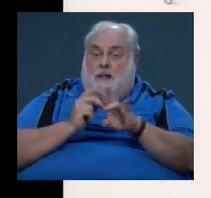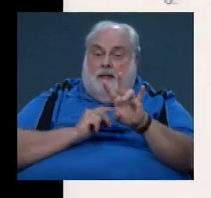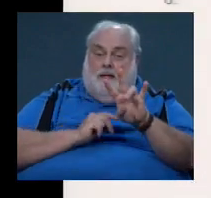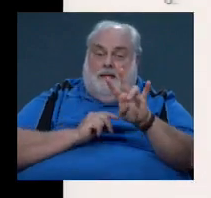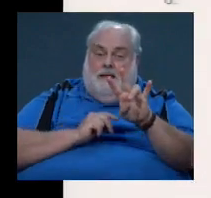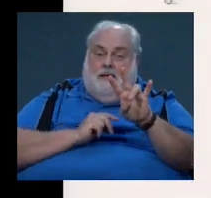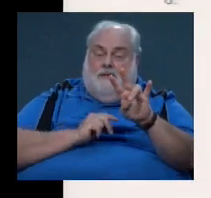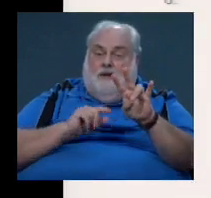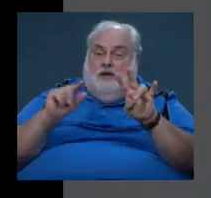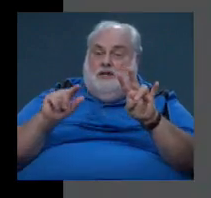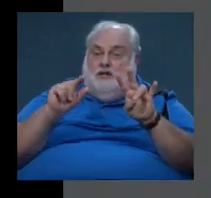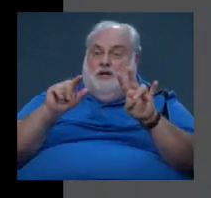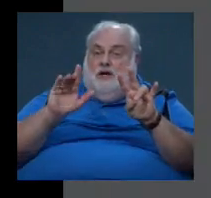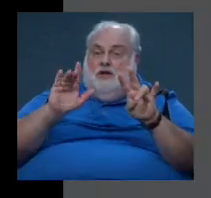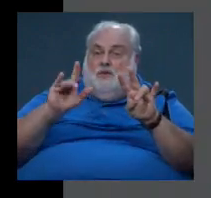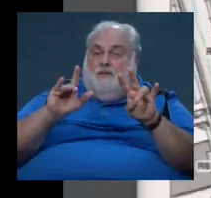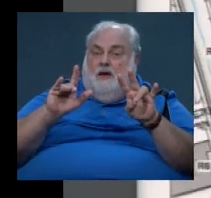7,